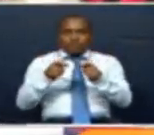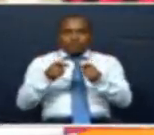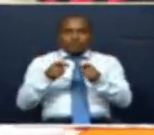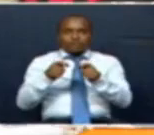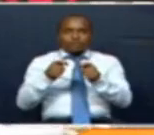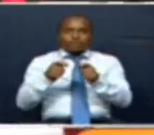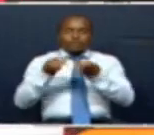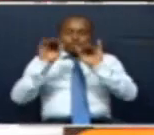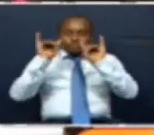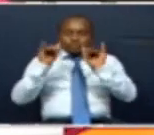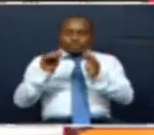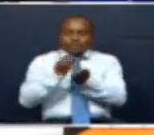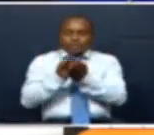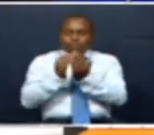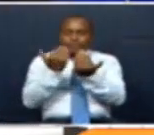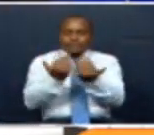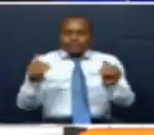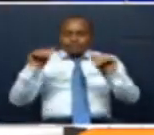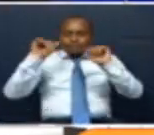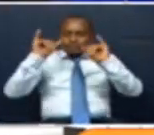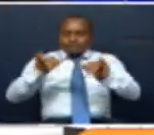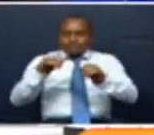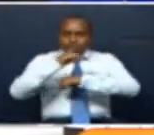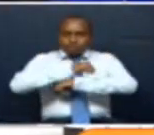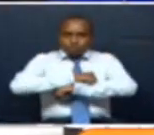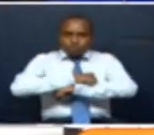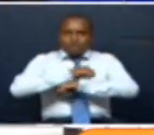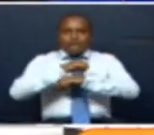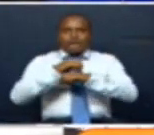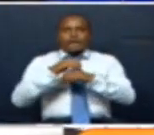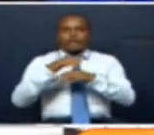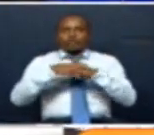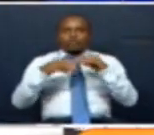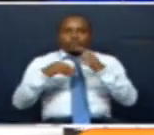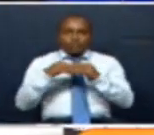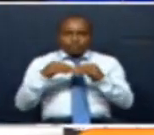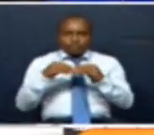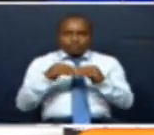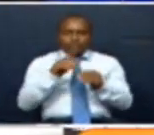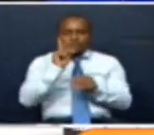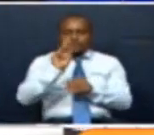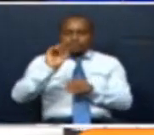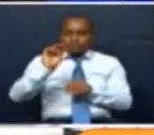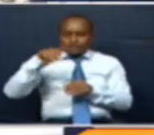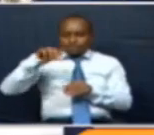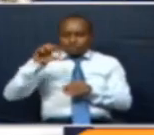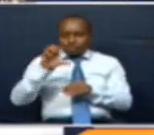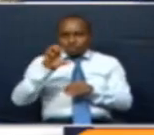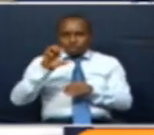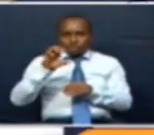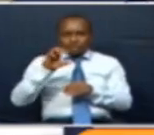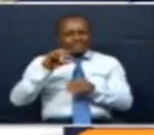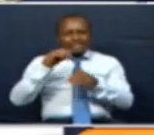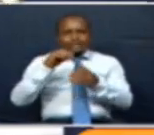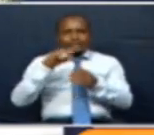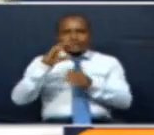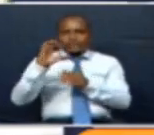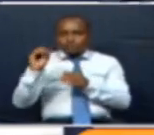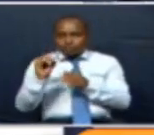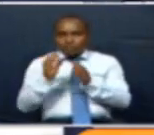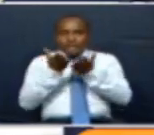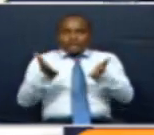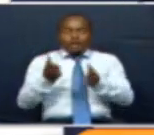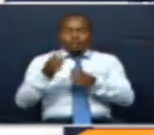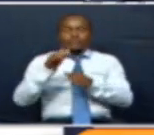in school and comfortable, keeping Josephat Mwaura, auditing firm KPMG CEO, and now acting director of the